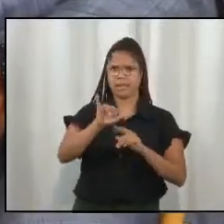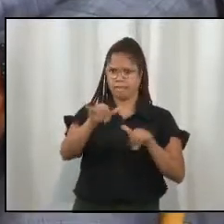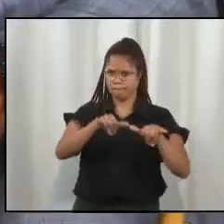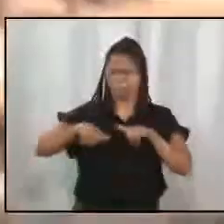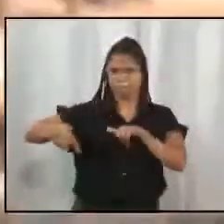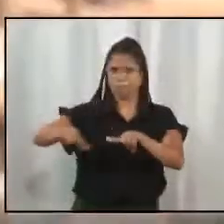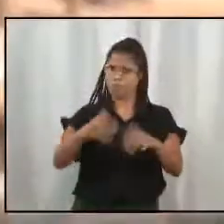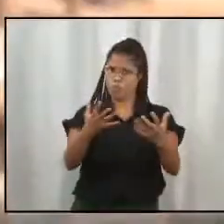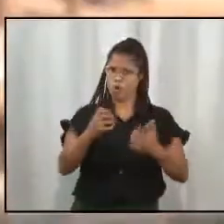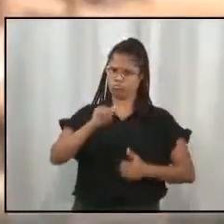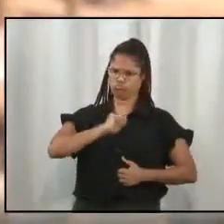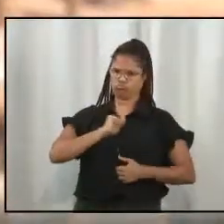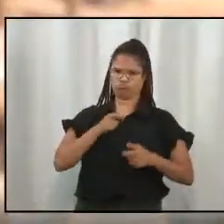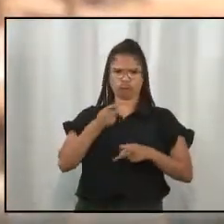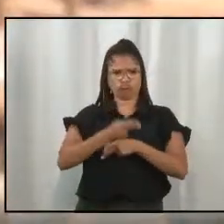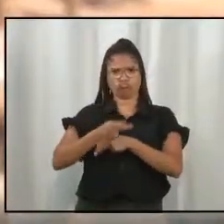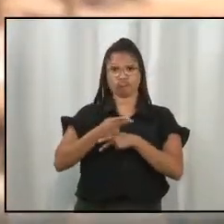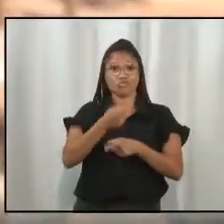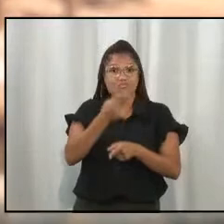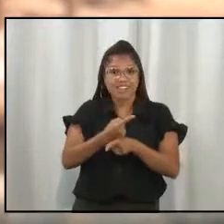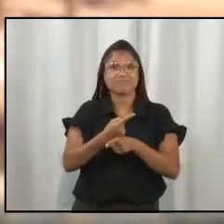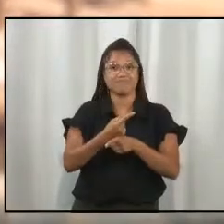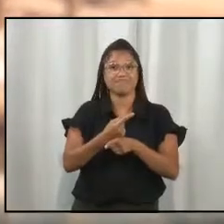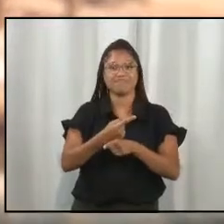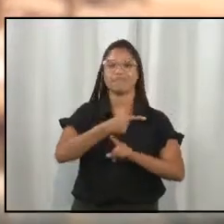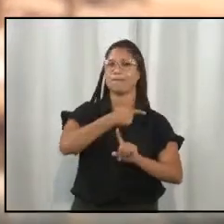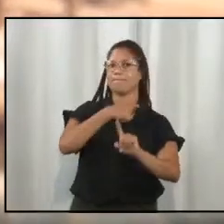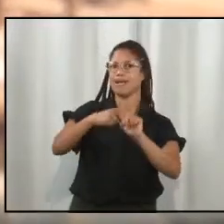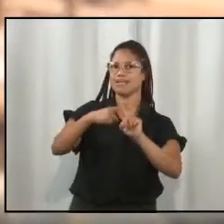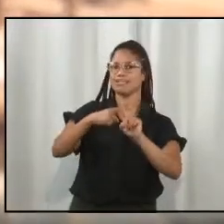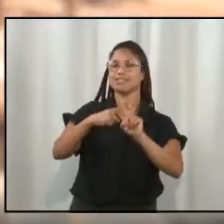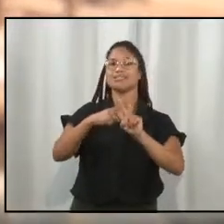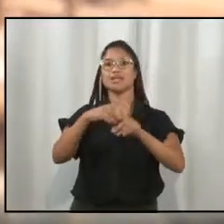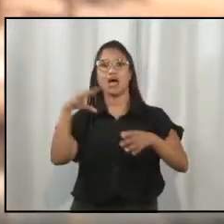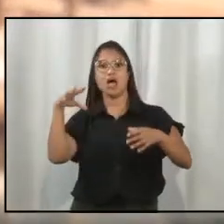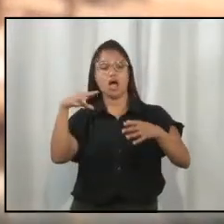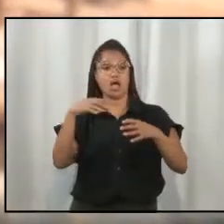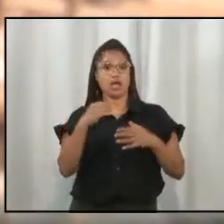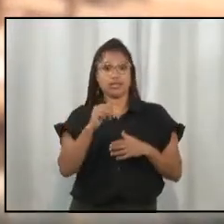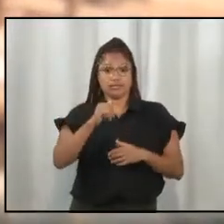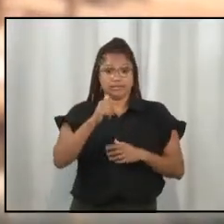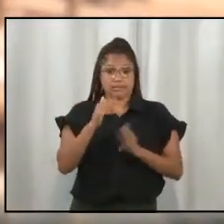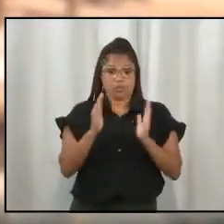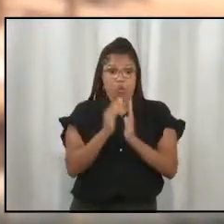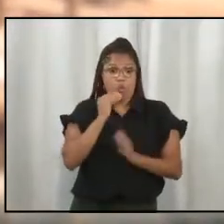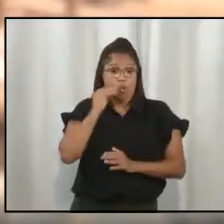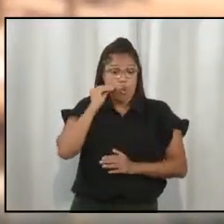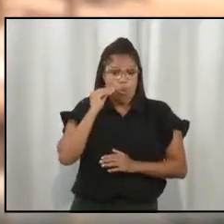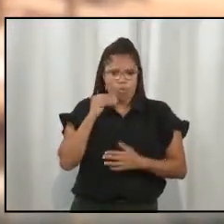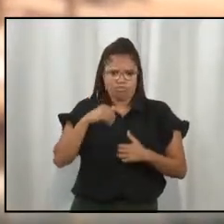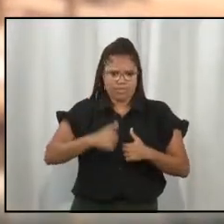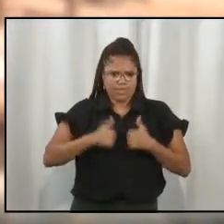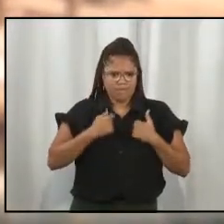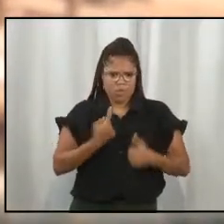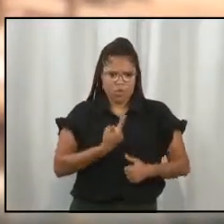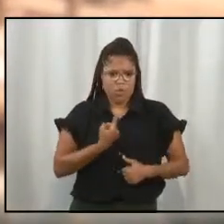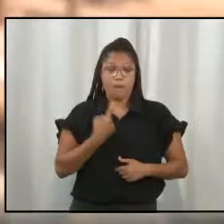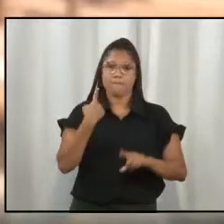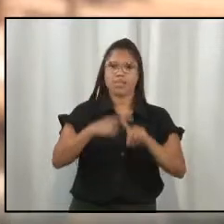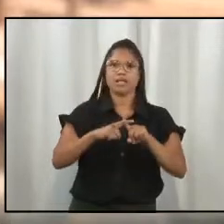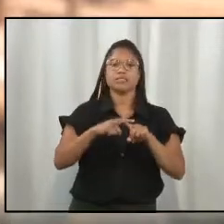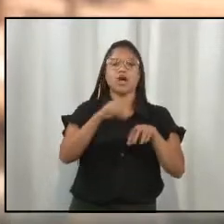a situation. People are also placed within a community of people, so a lot of other people who are working on the same